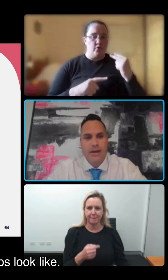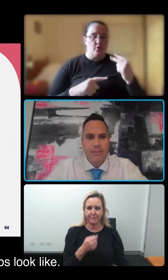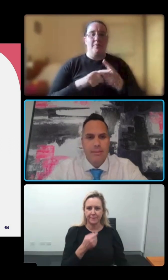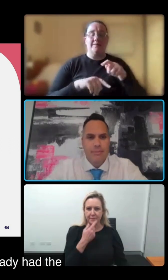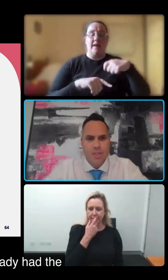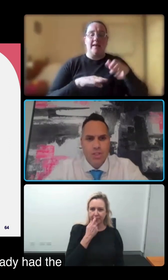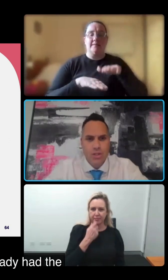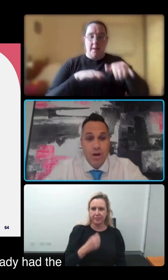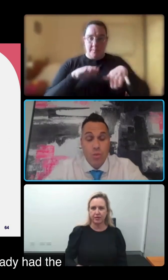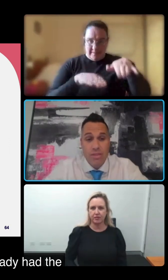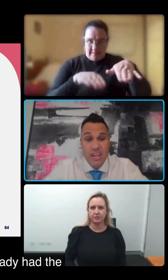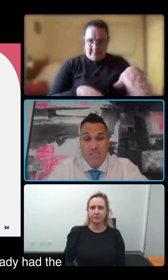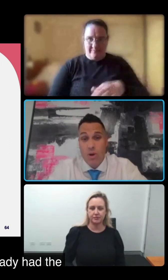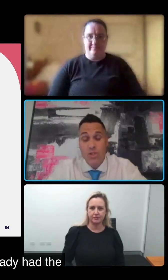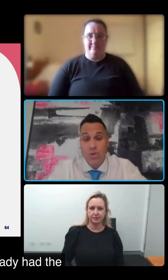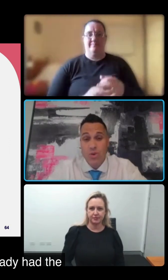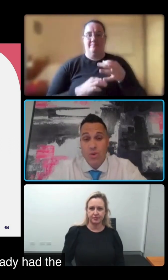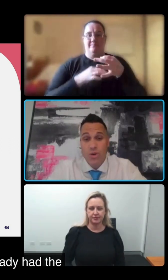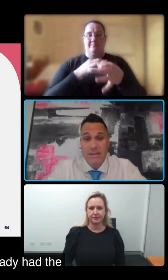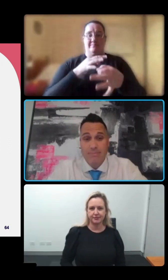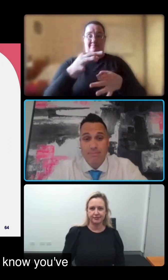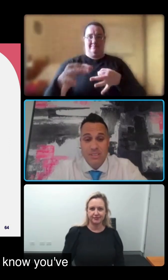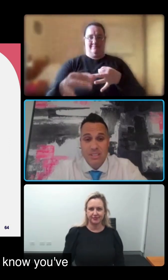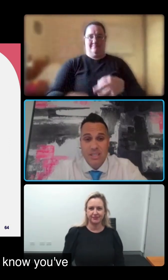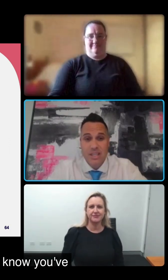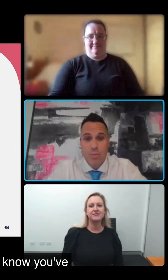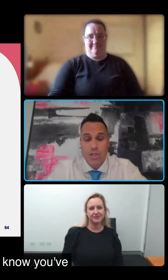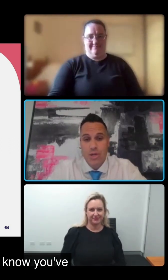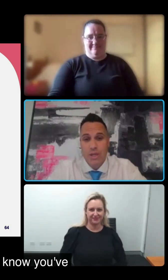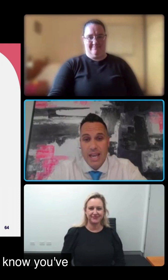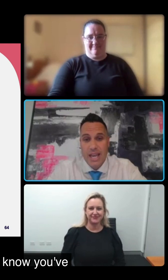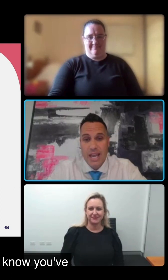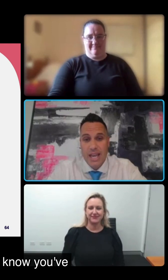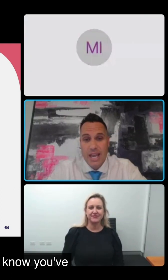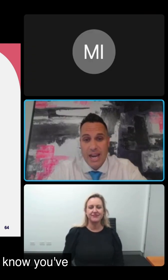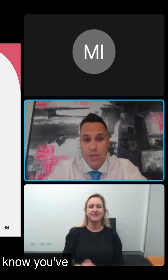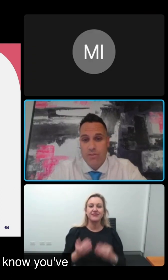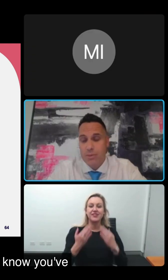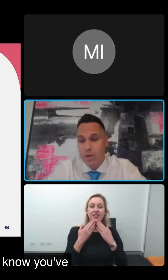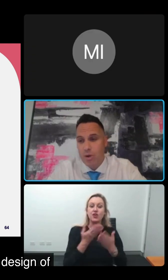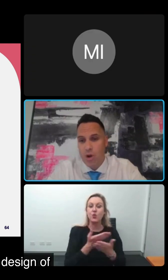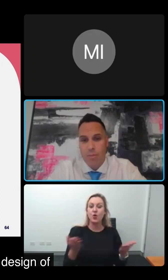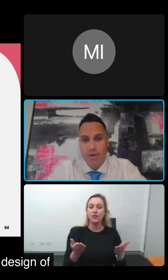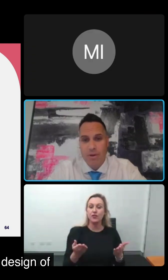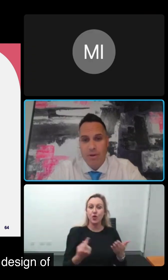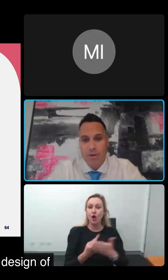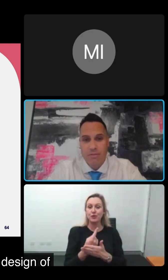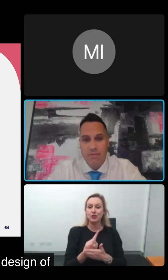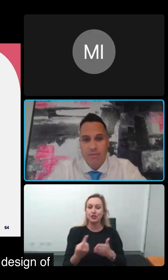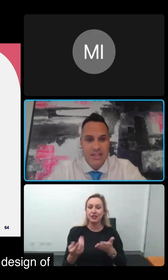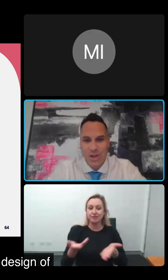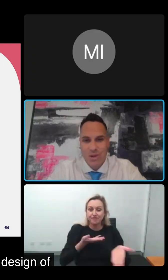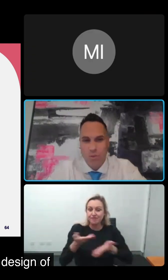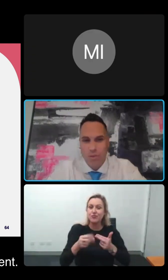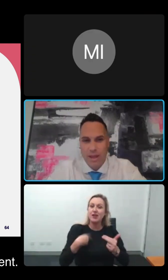like. So I want to thank everyone who's already had the opportunity to engage with us, because I know you've spent a lot of time in feeding